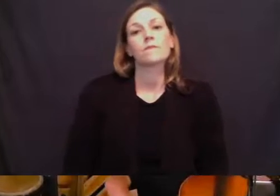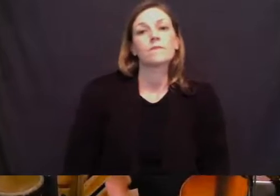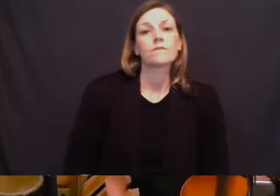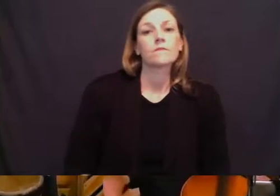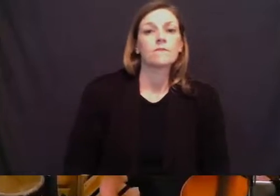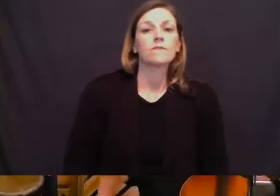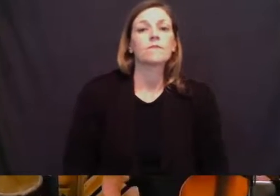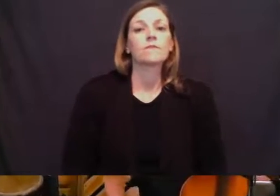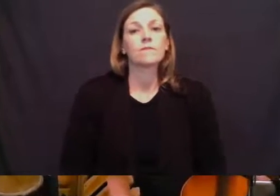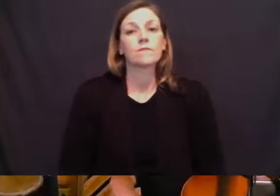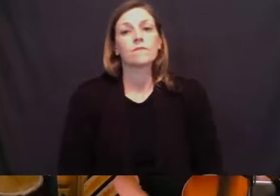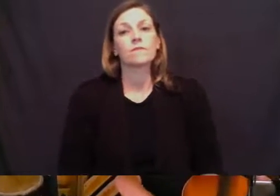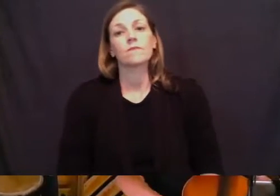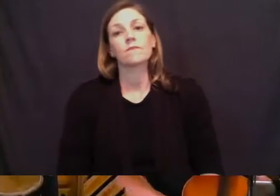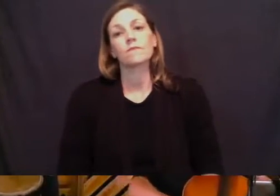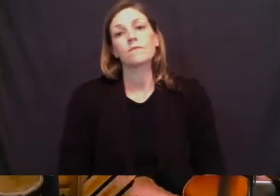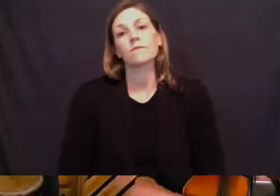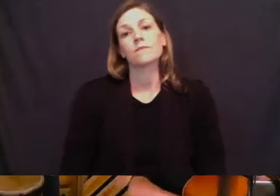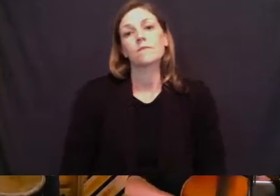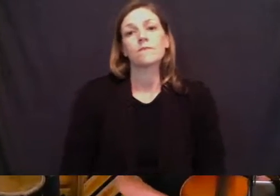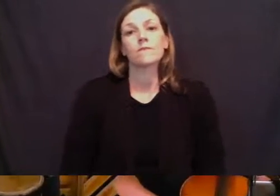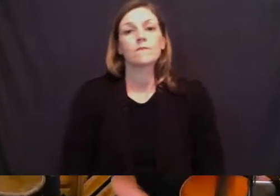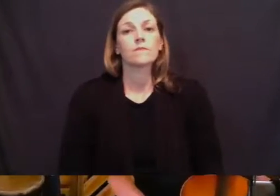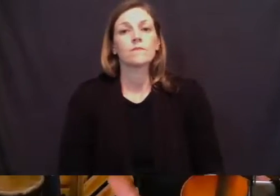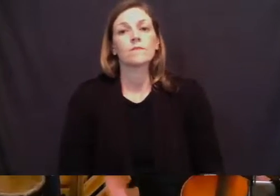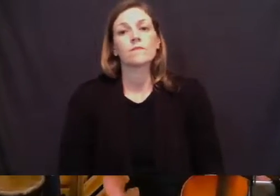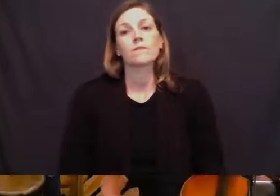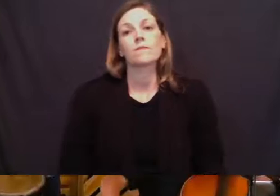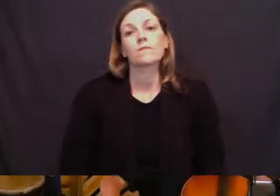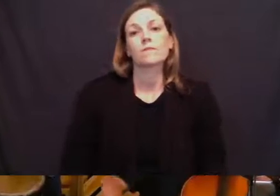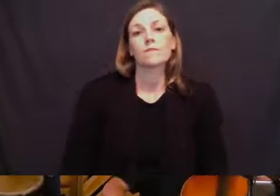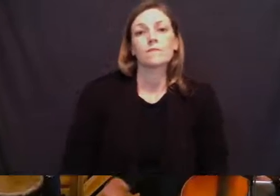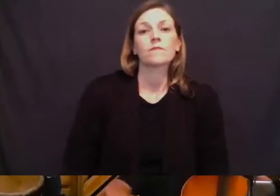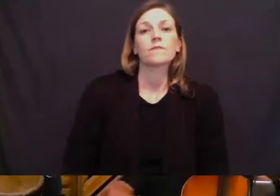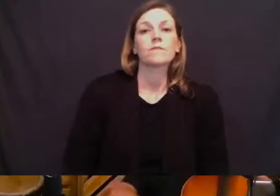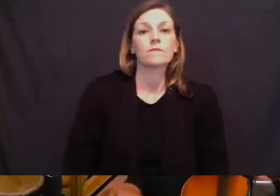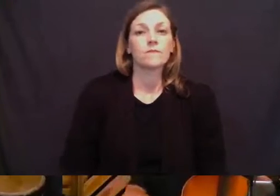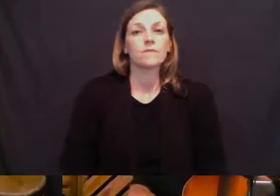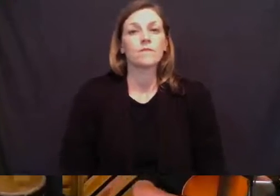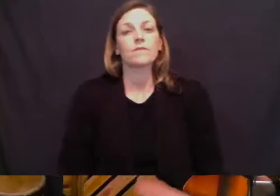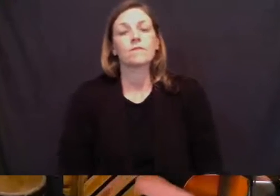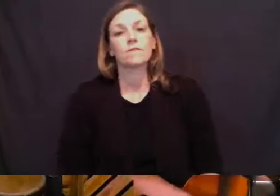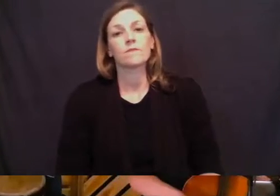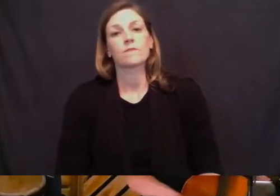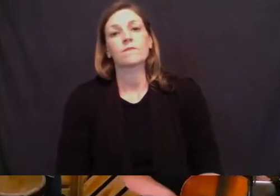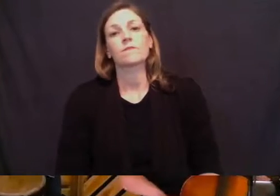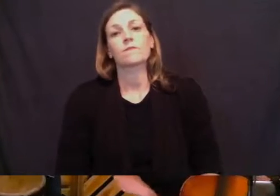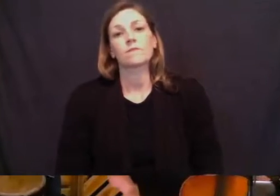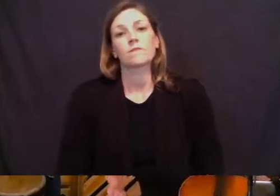praise forever to the King of Kings.